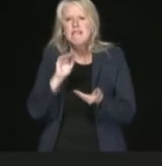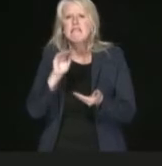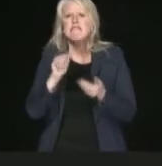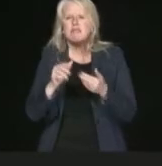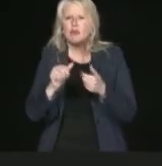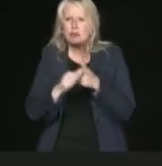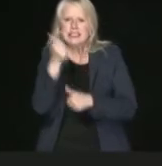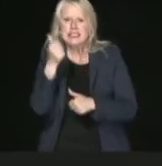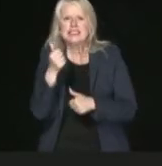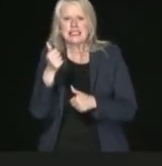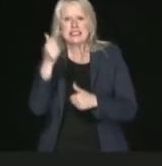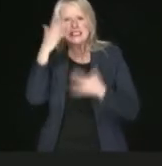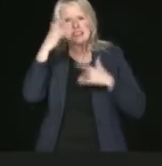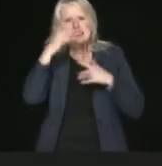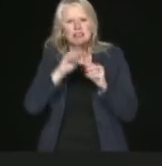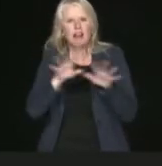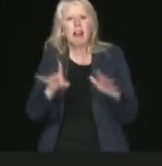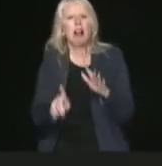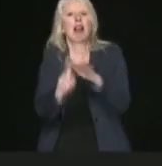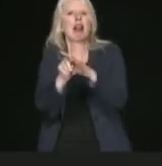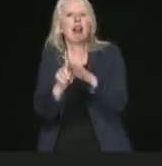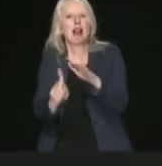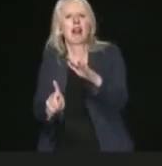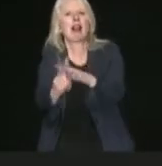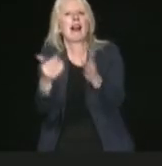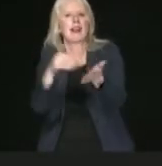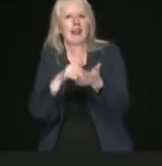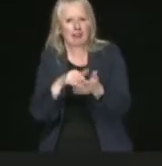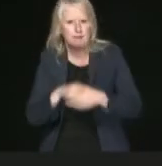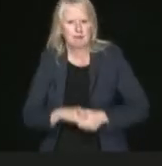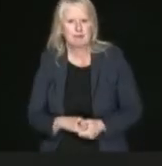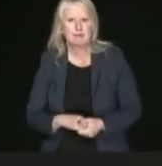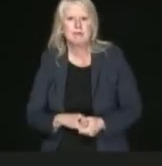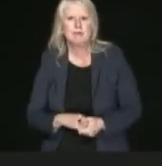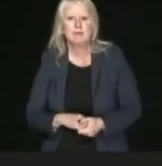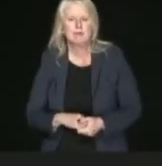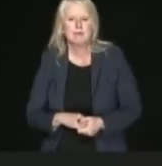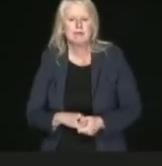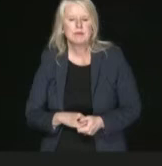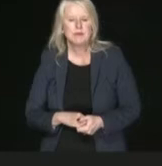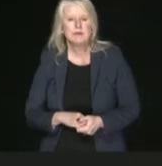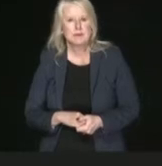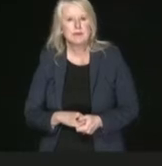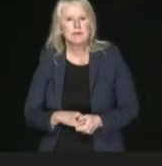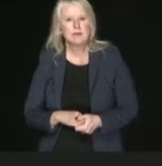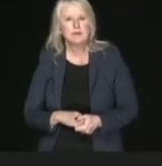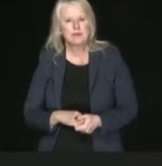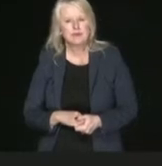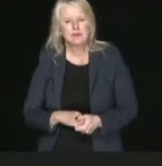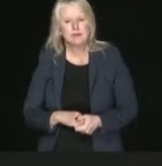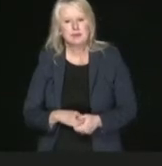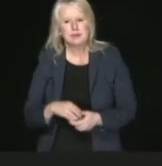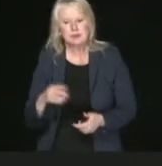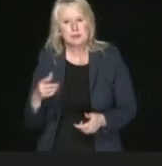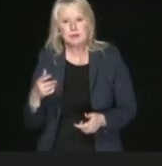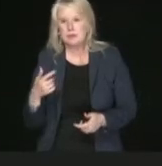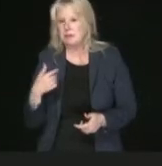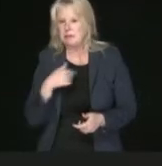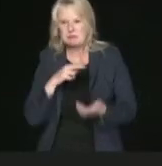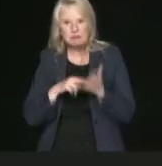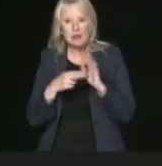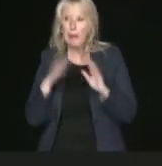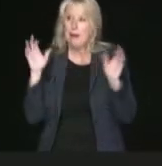a resurgence of COVID-19, which means that we will not go back to normality, to the